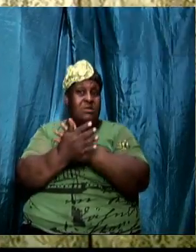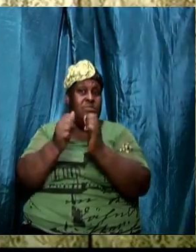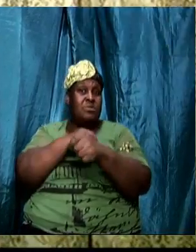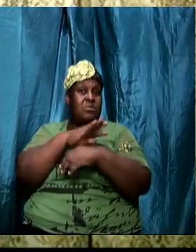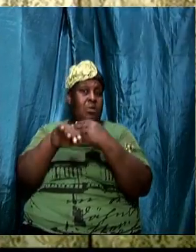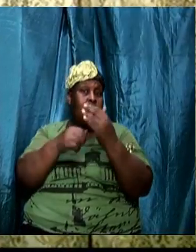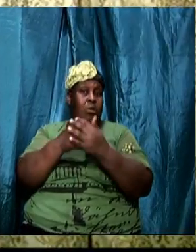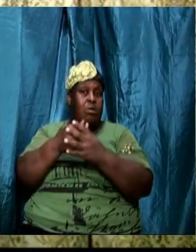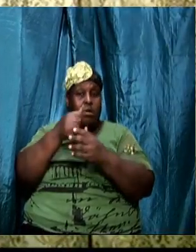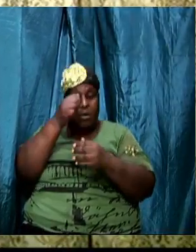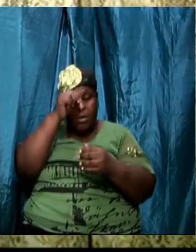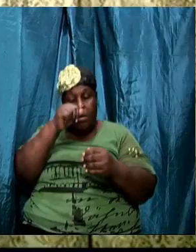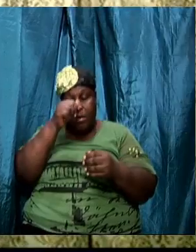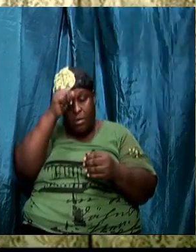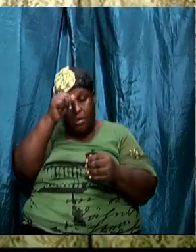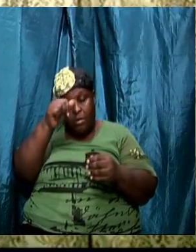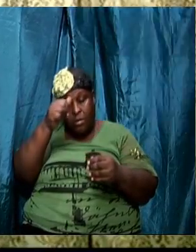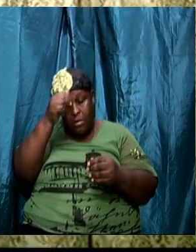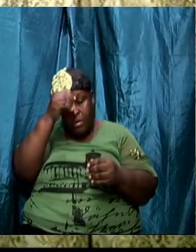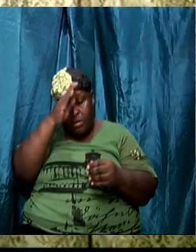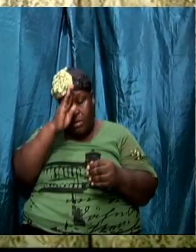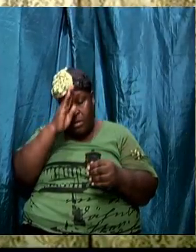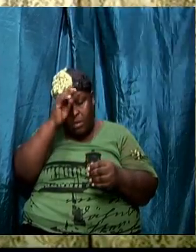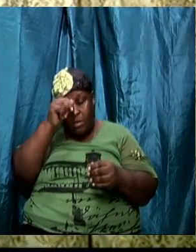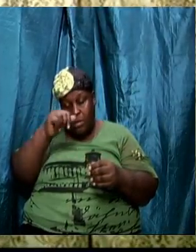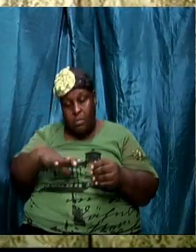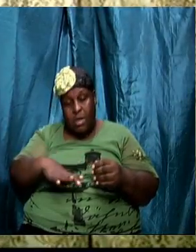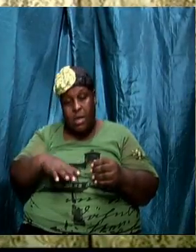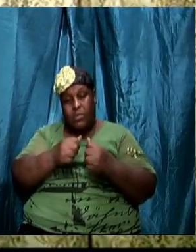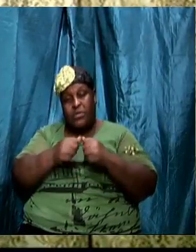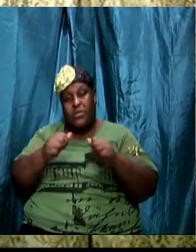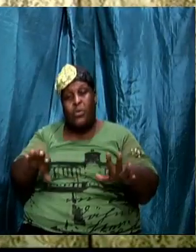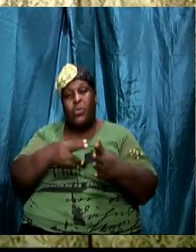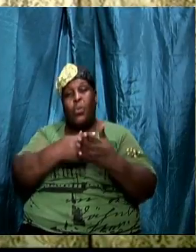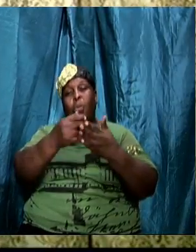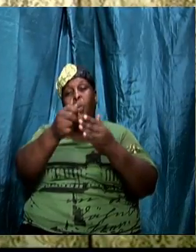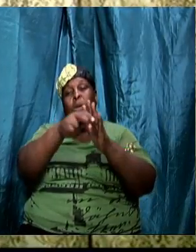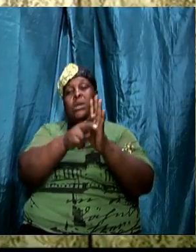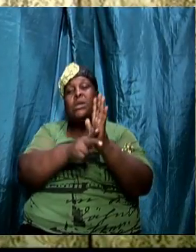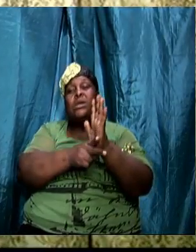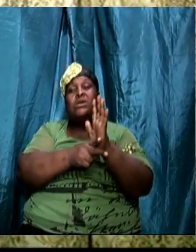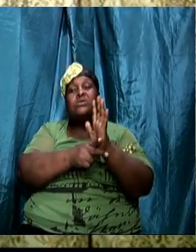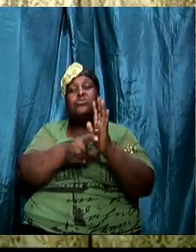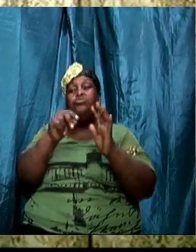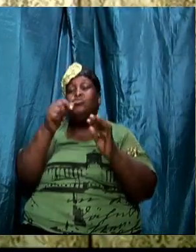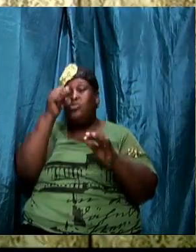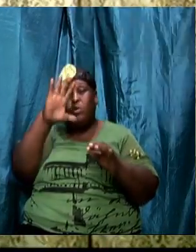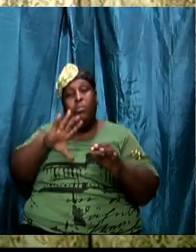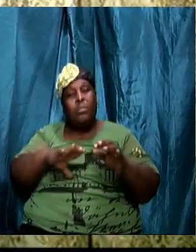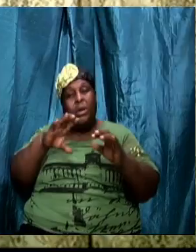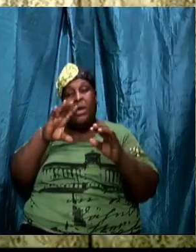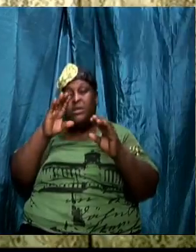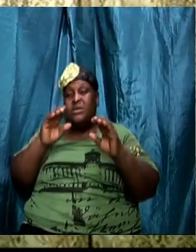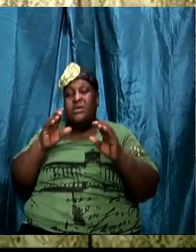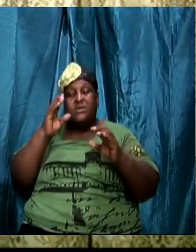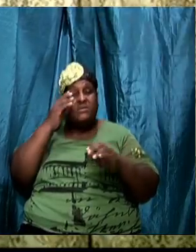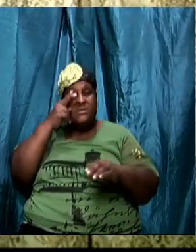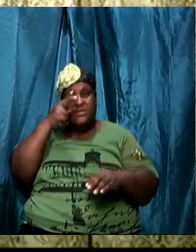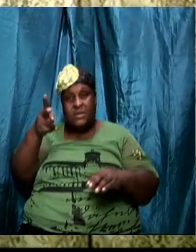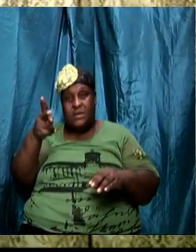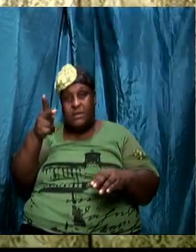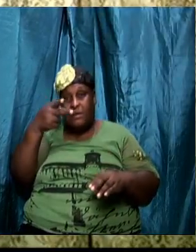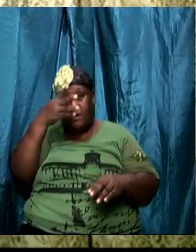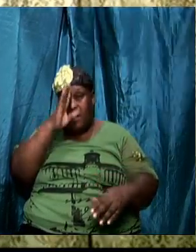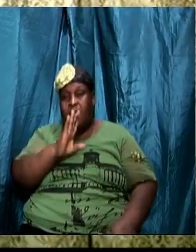man shall see the Lord. And so it is crucial, brothers and sisters, that we love, that we